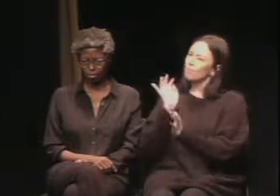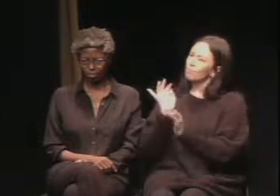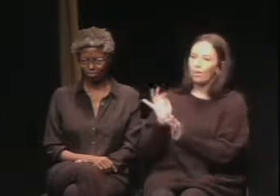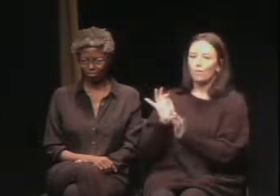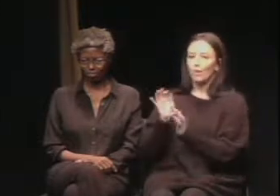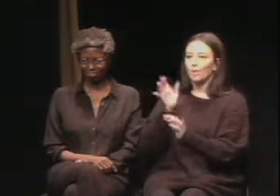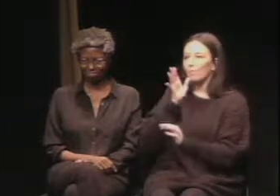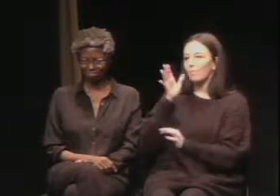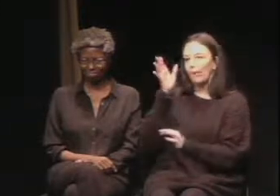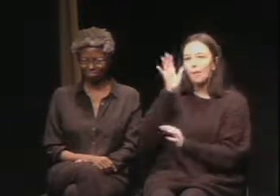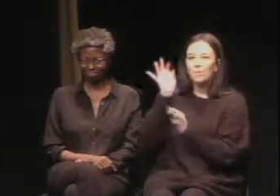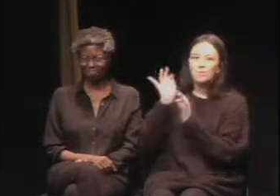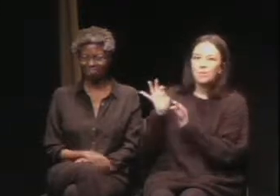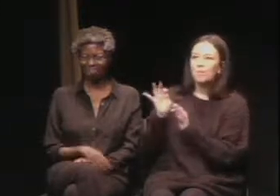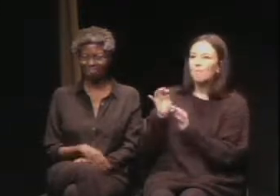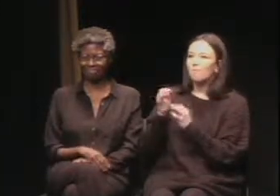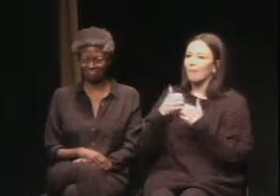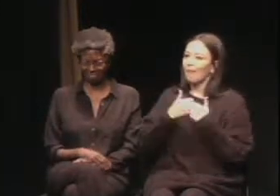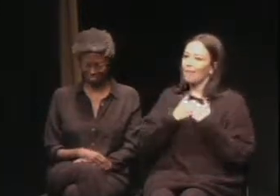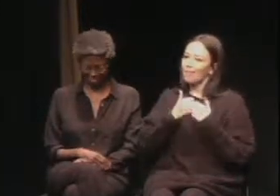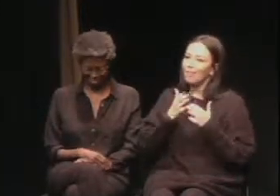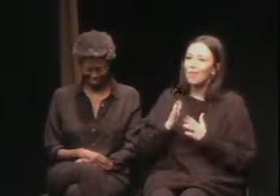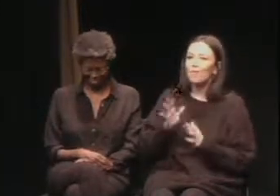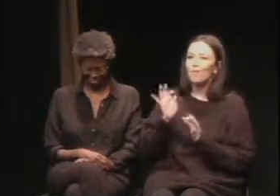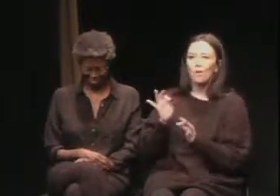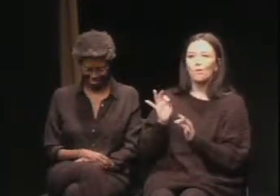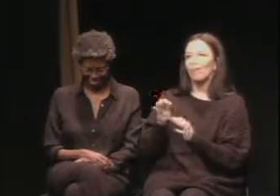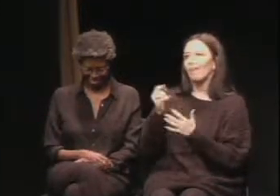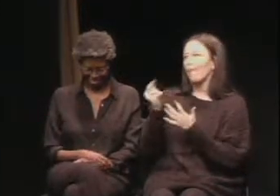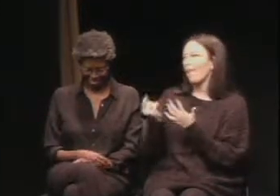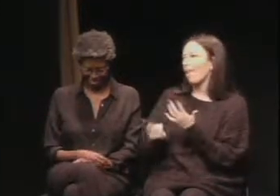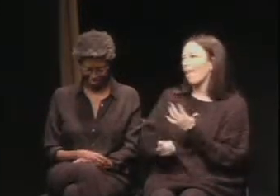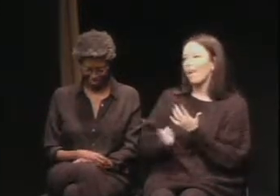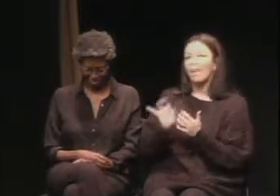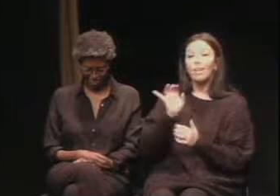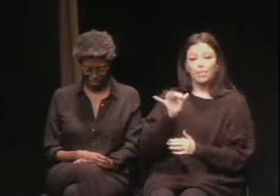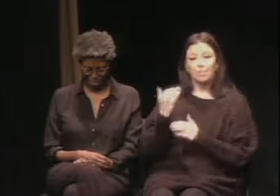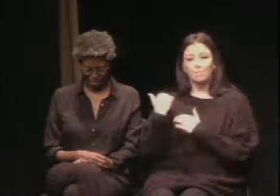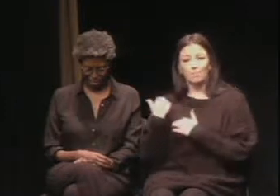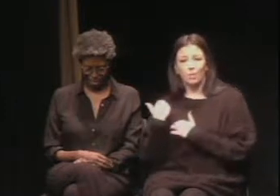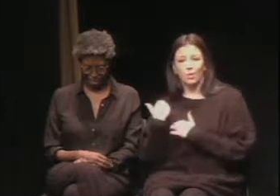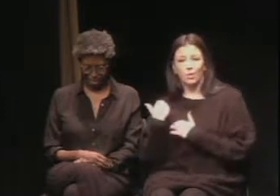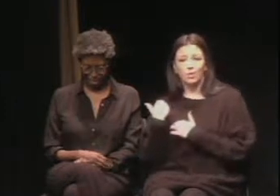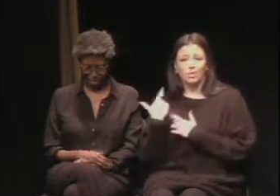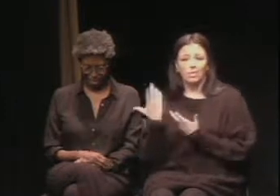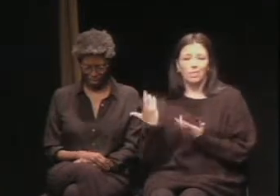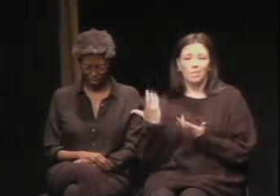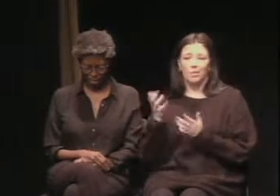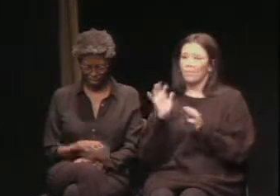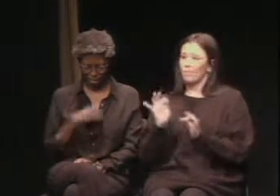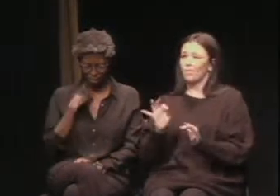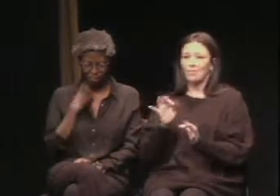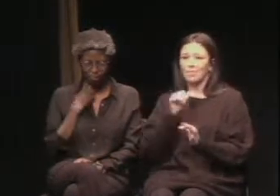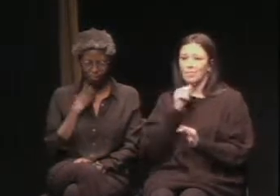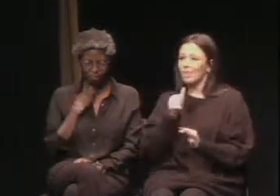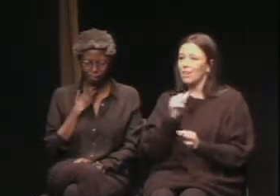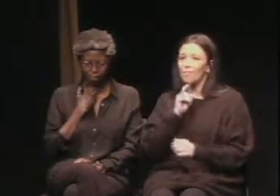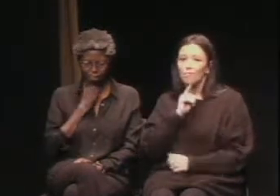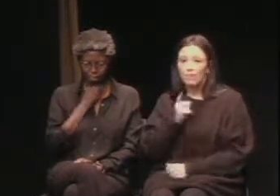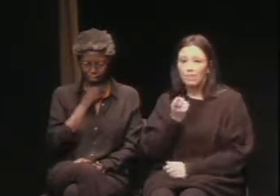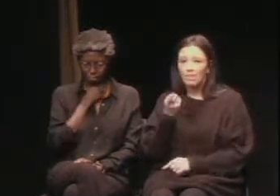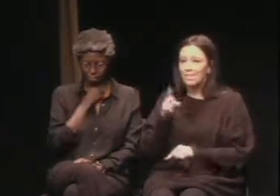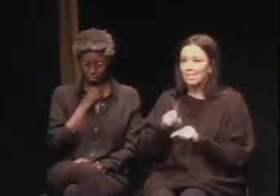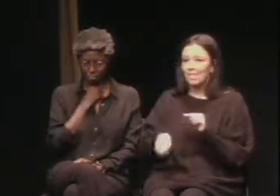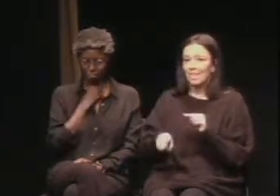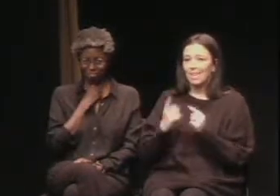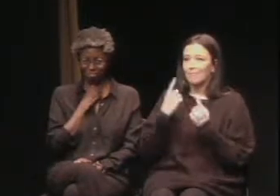perfect parents, perfect lovers, perfect whatever. And that's a burden. That's a burden. Yeah. Perfection is not reality, right? Right. And